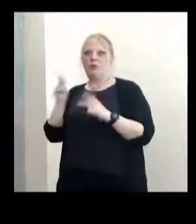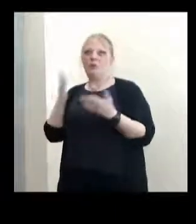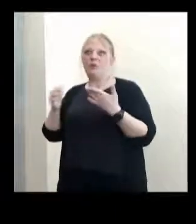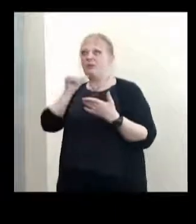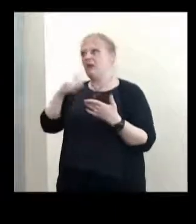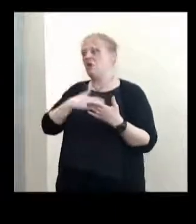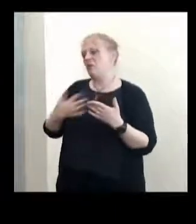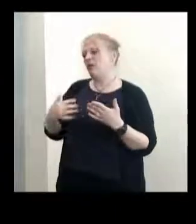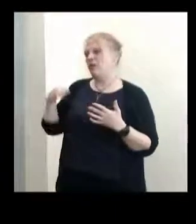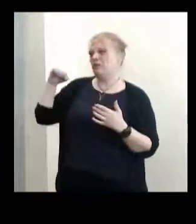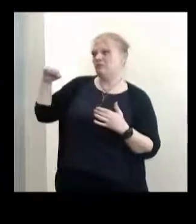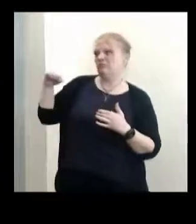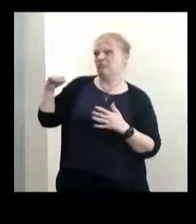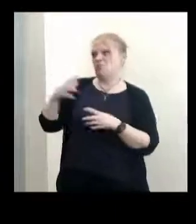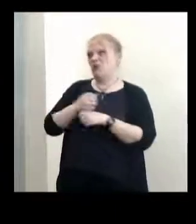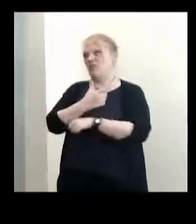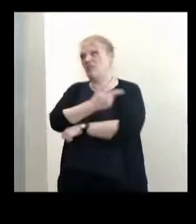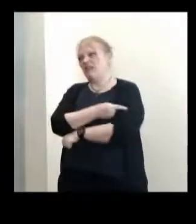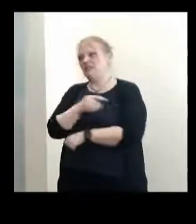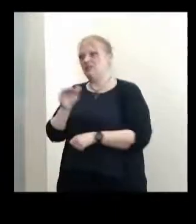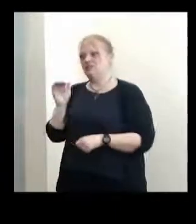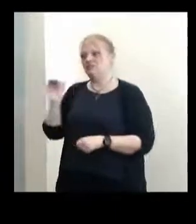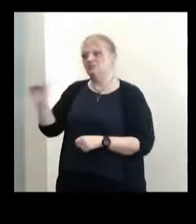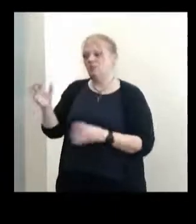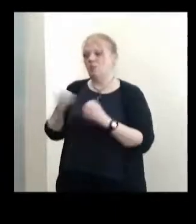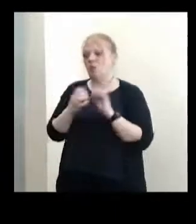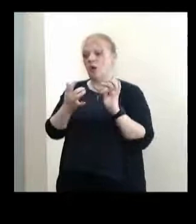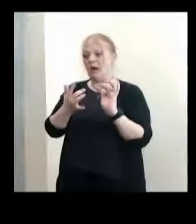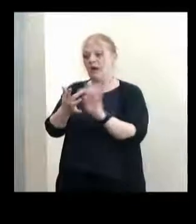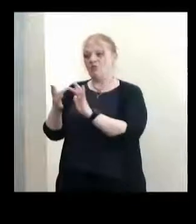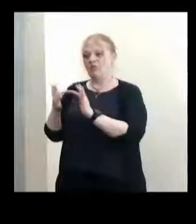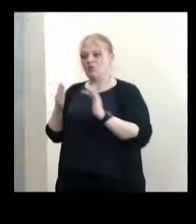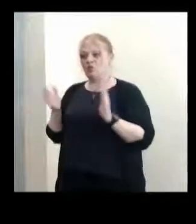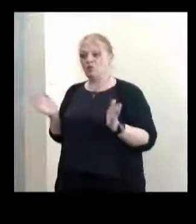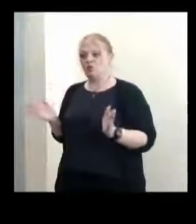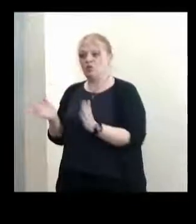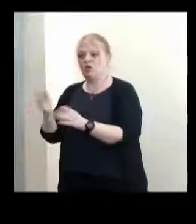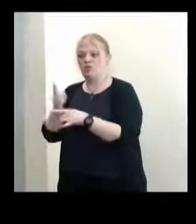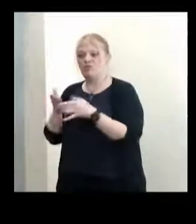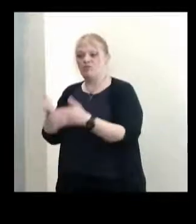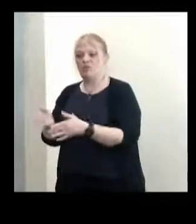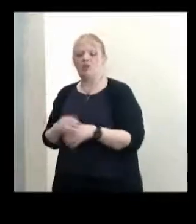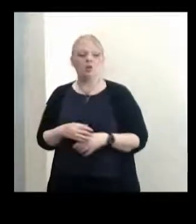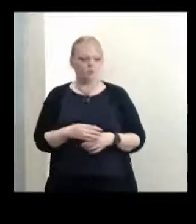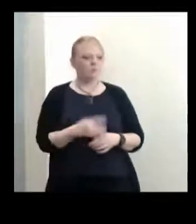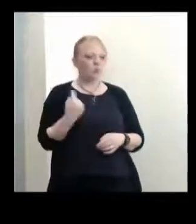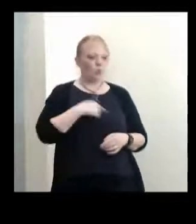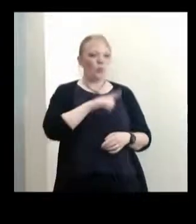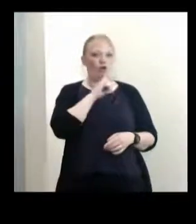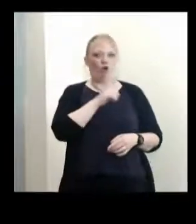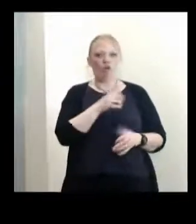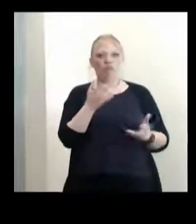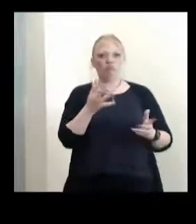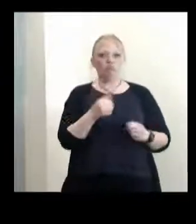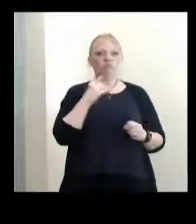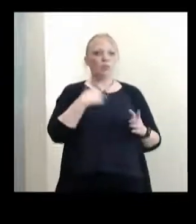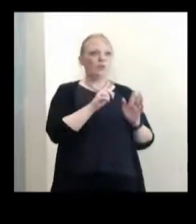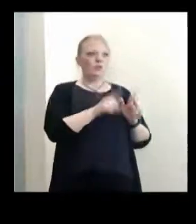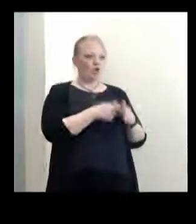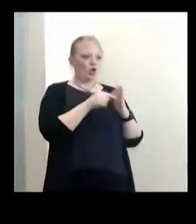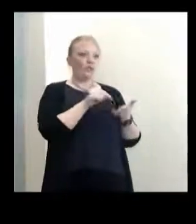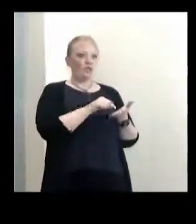hesitant to get the vaccine to do more outreach to them to kind of push them in the right direction? We are doing that. We have actually started this